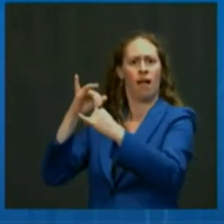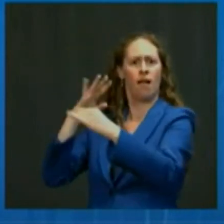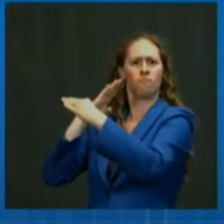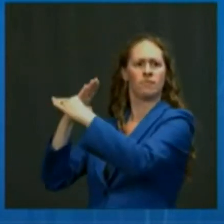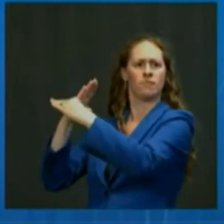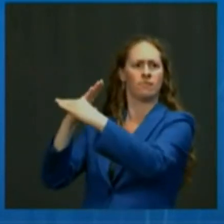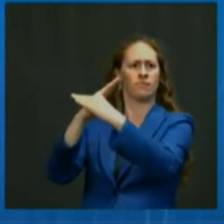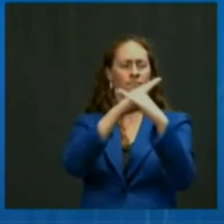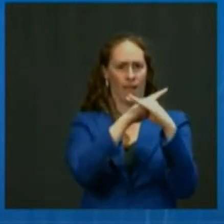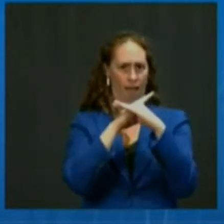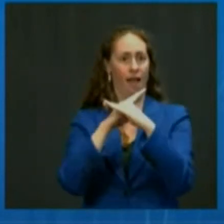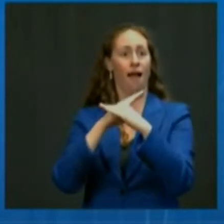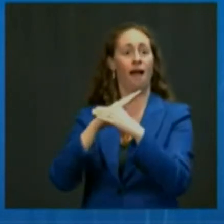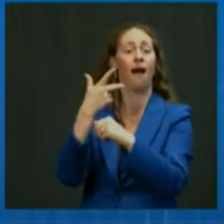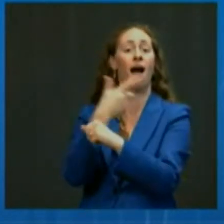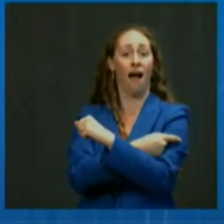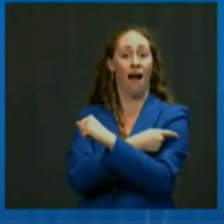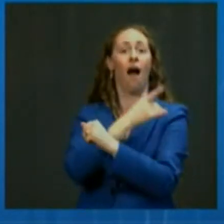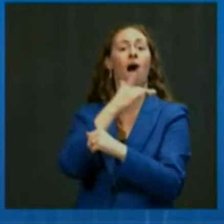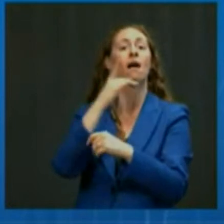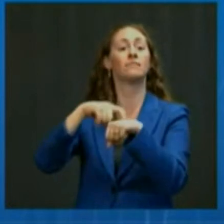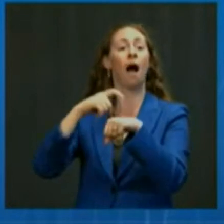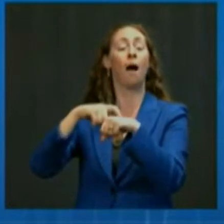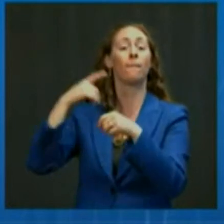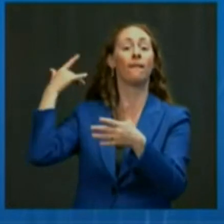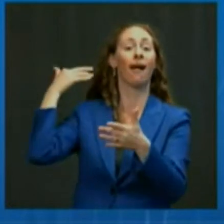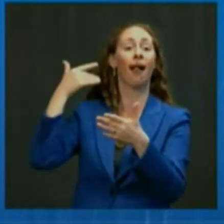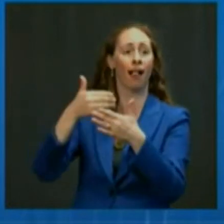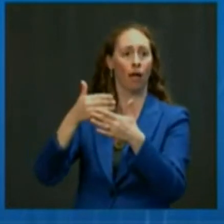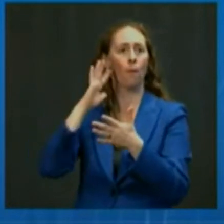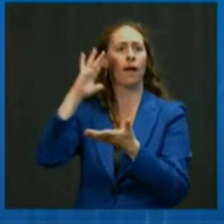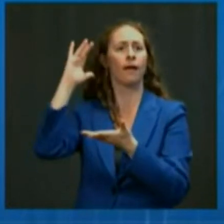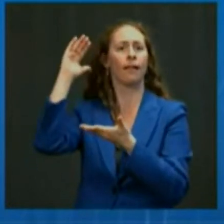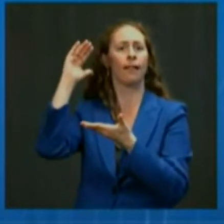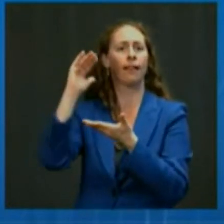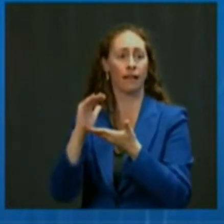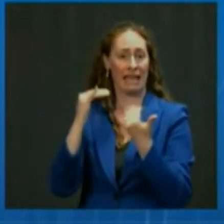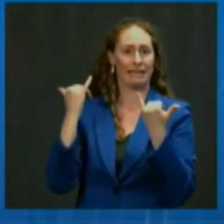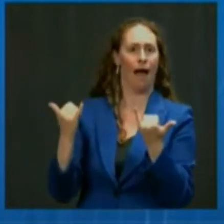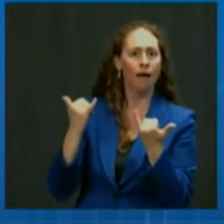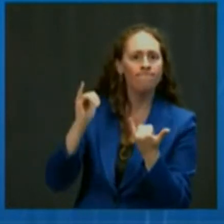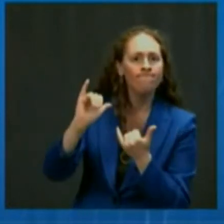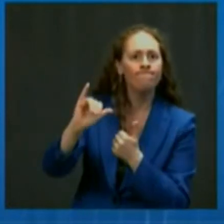strength of the widespread Delta variant. Even though this new data